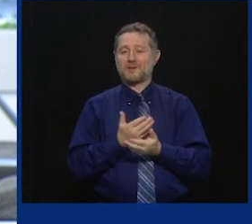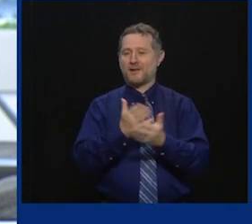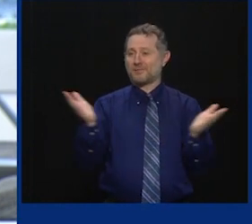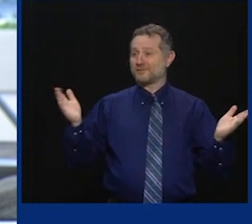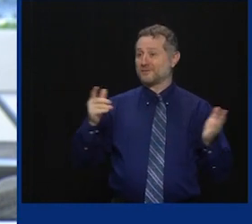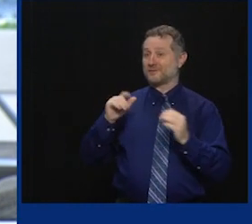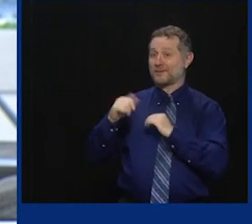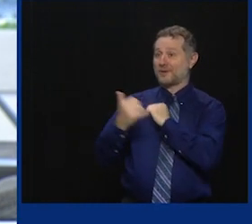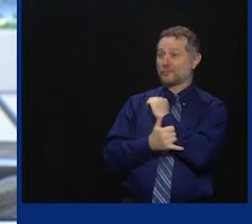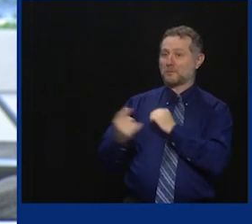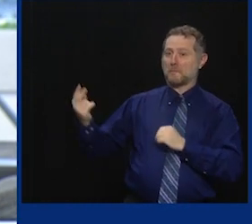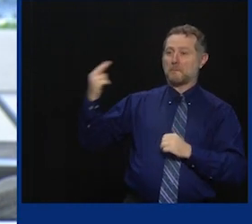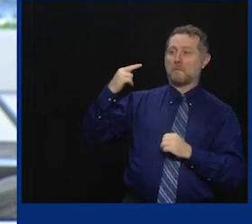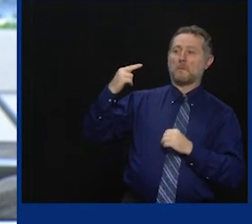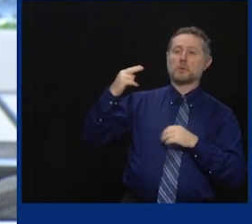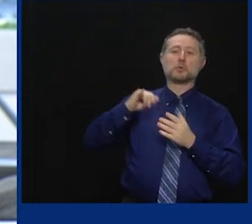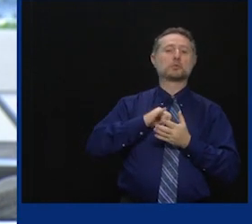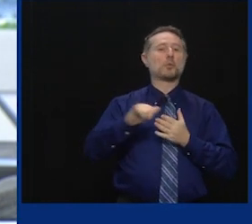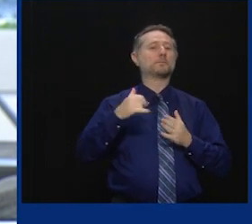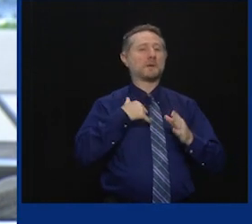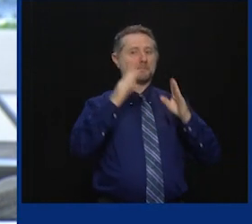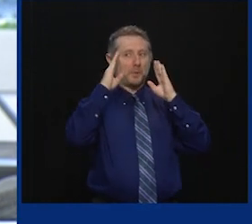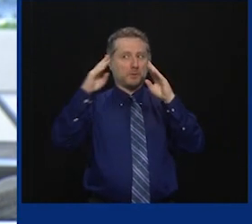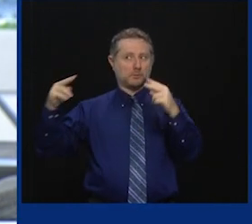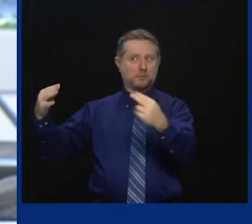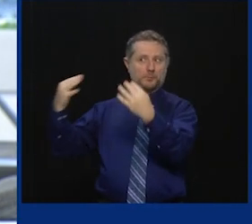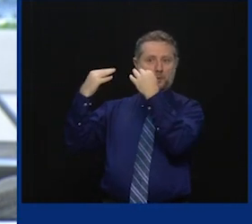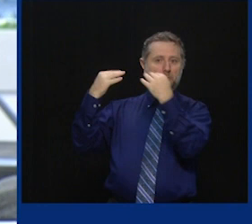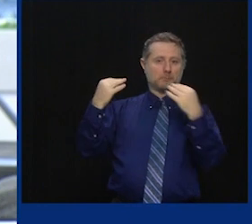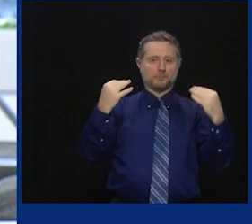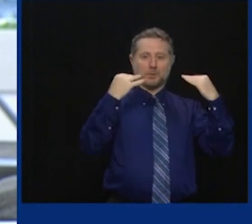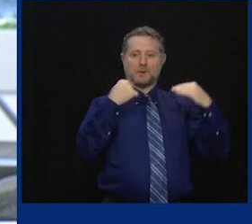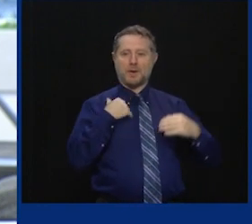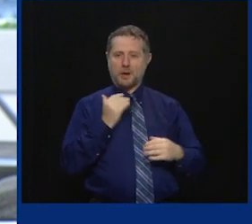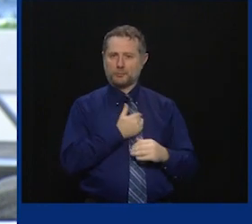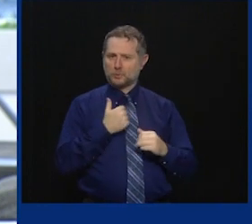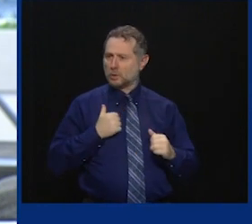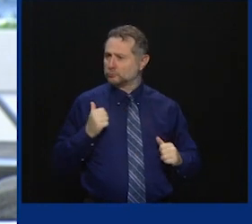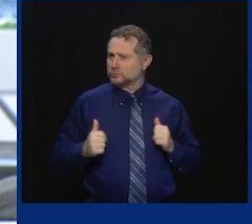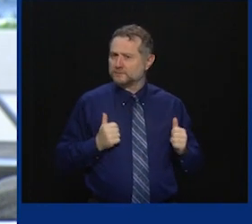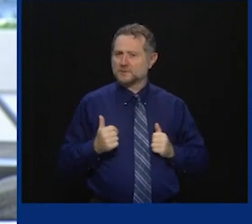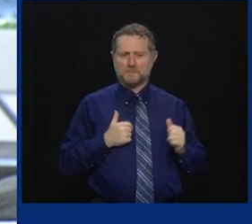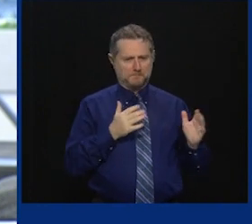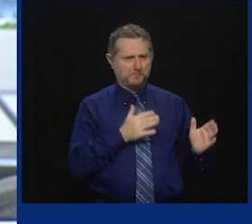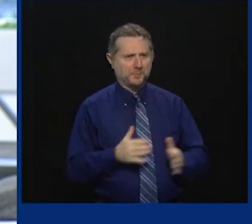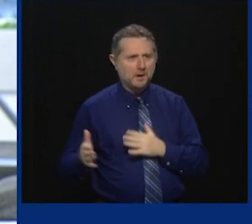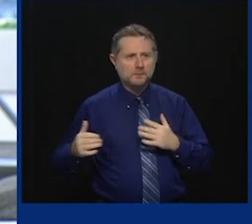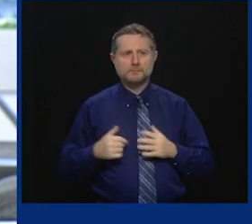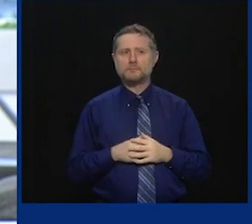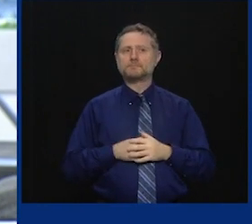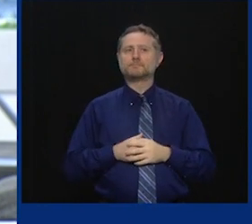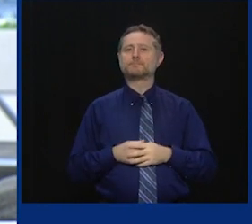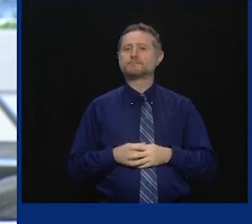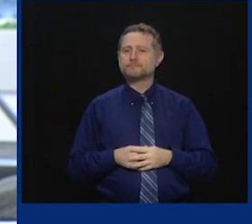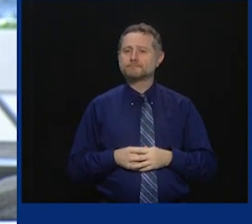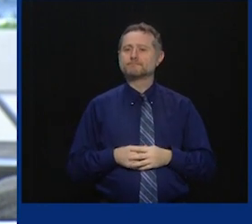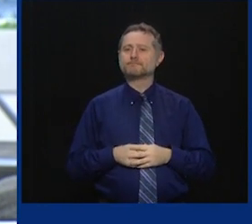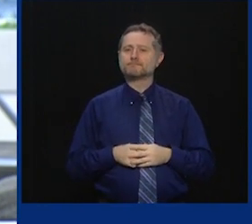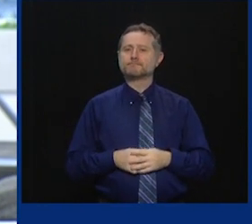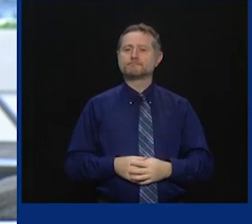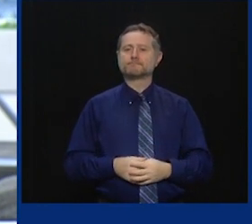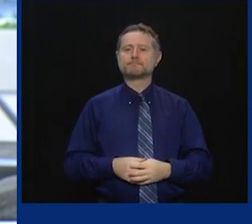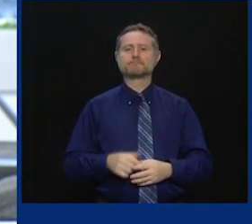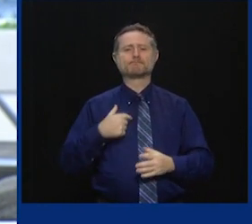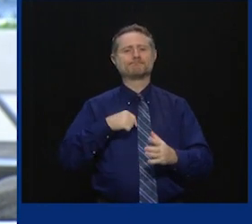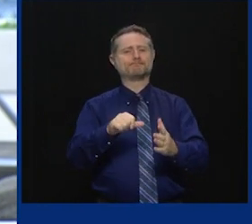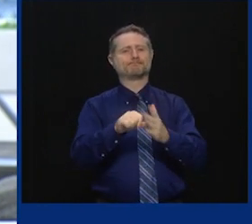paid attention to in terms of our big thoughts and our boldness. I also, just to reiterate what Basil was